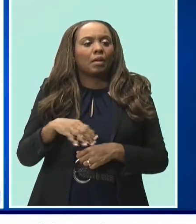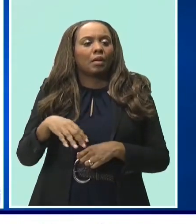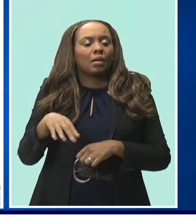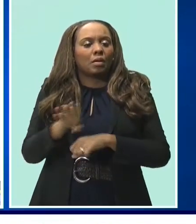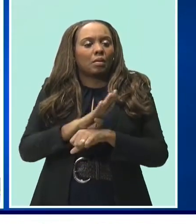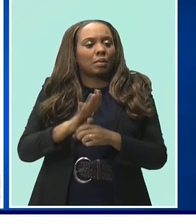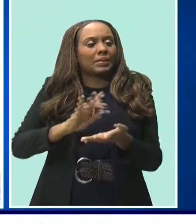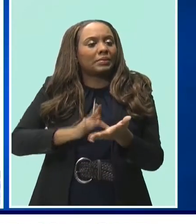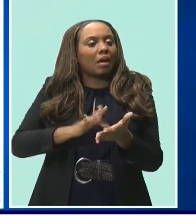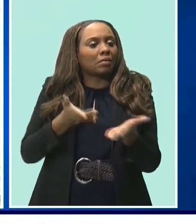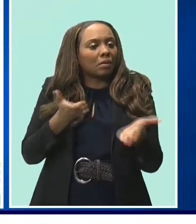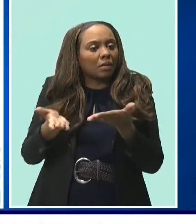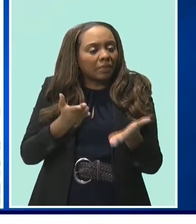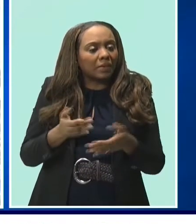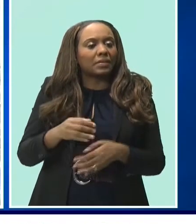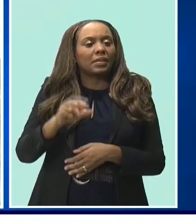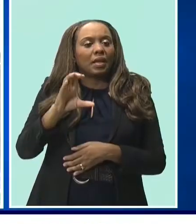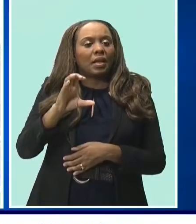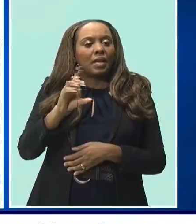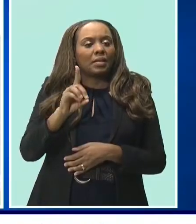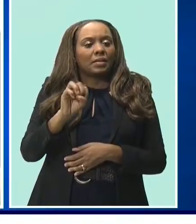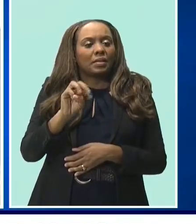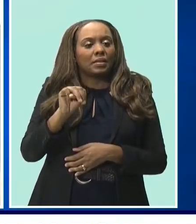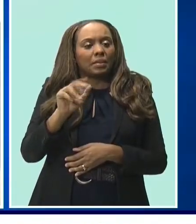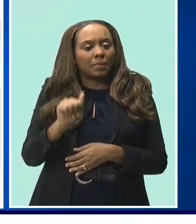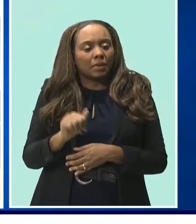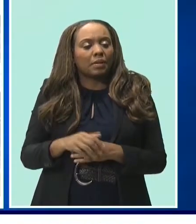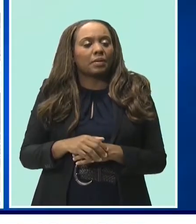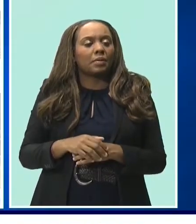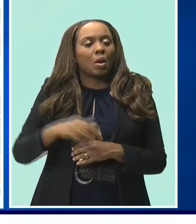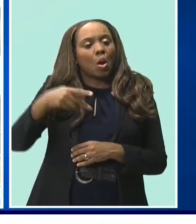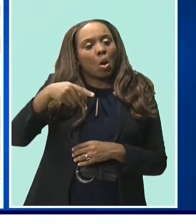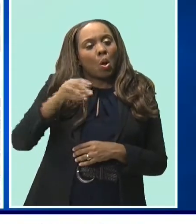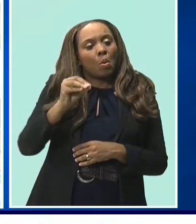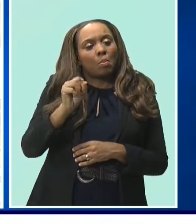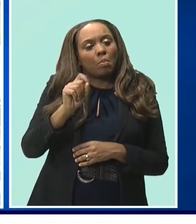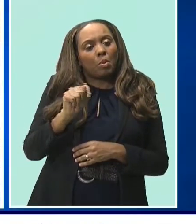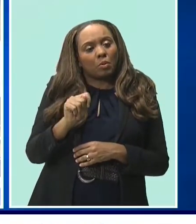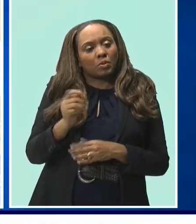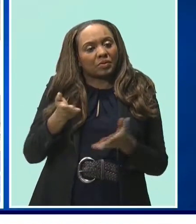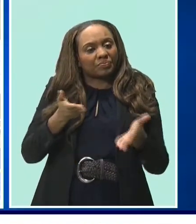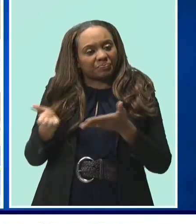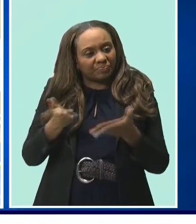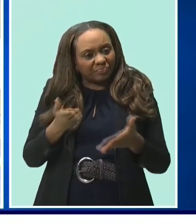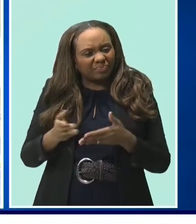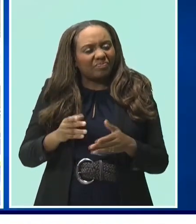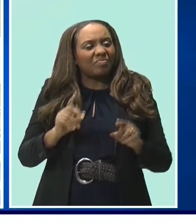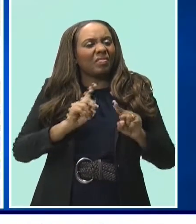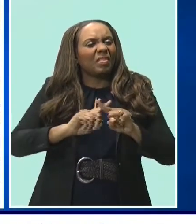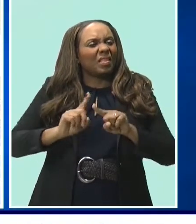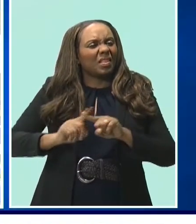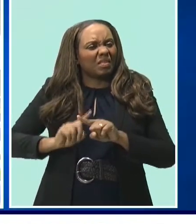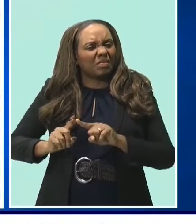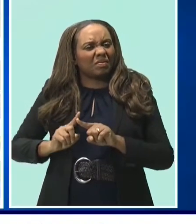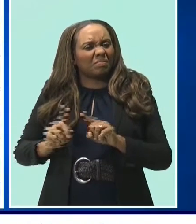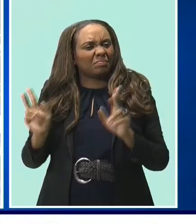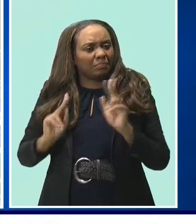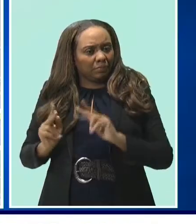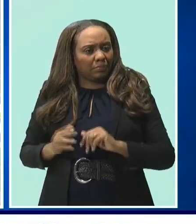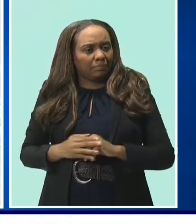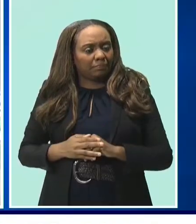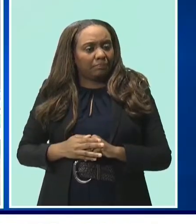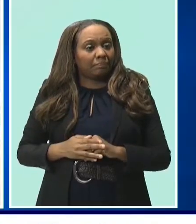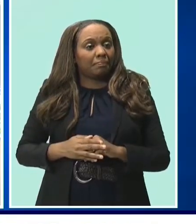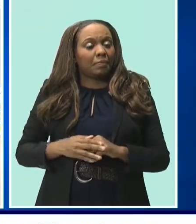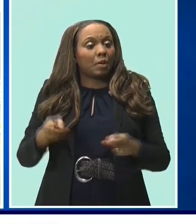Drug Service, the Barbados Customs Department, Barbados Postal Service, and select business partners. Managing Director Rafael Grisoni